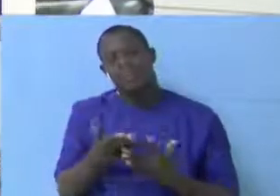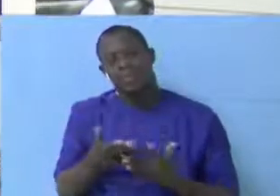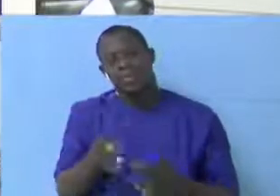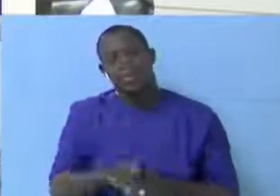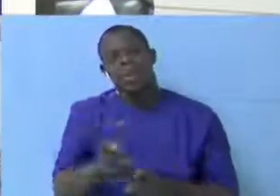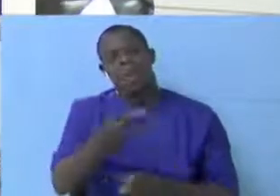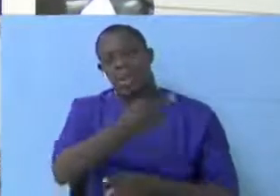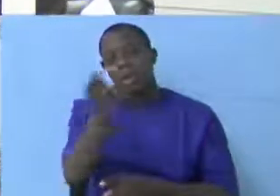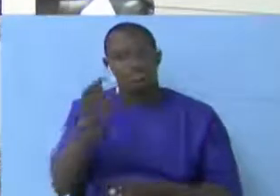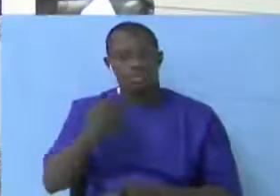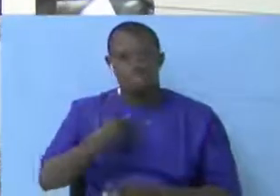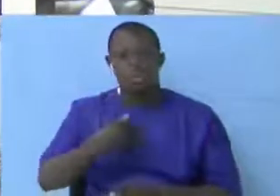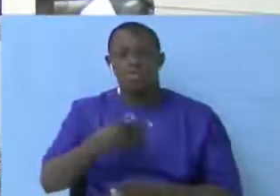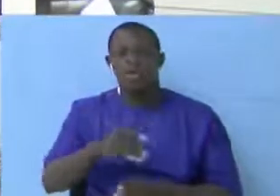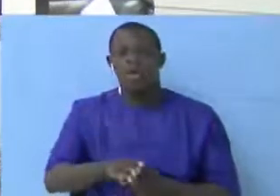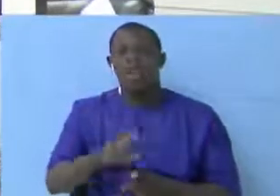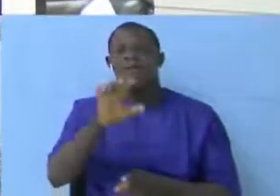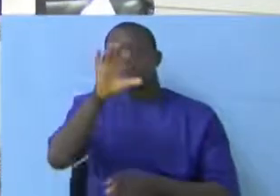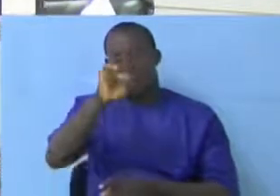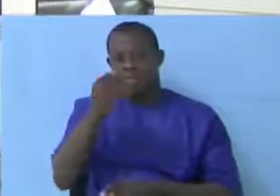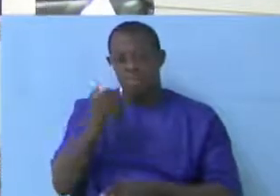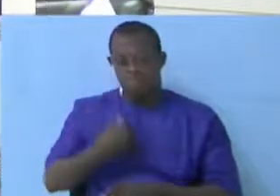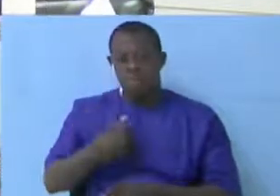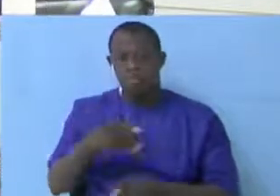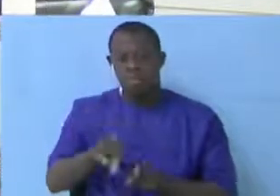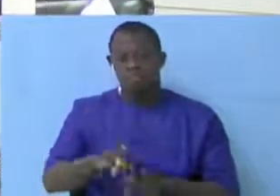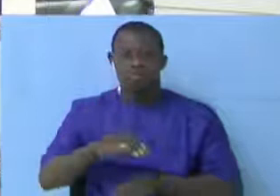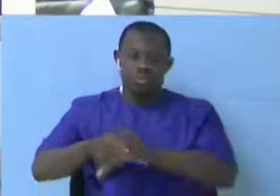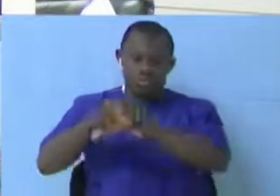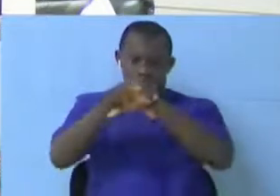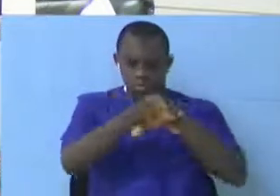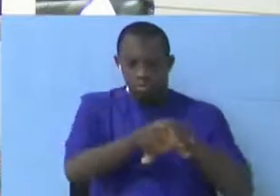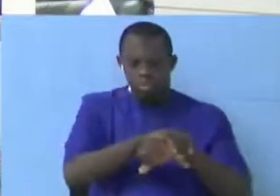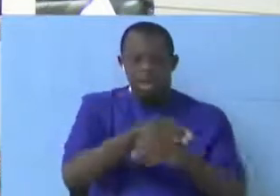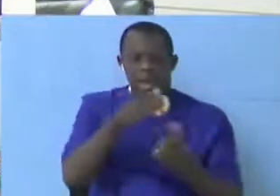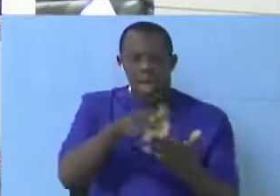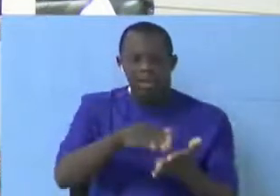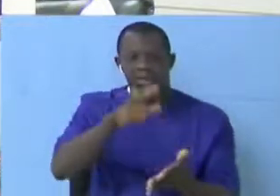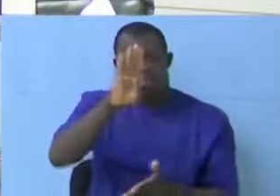These people were all 50 of them were brought to Baba Job's compound.